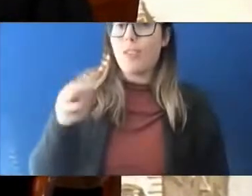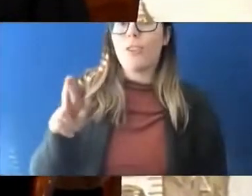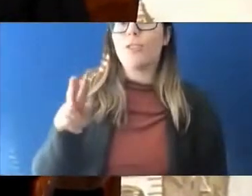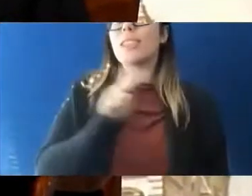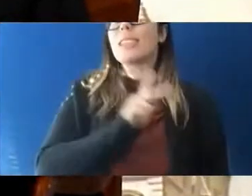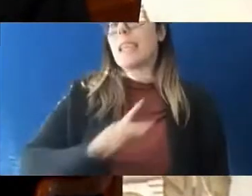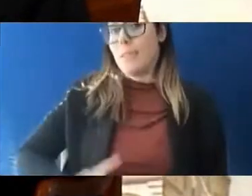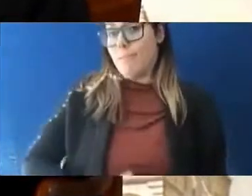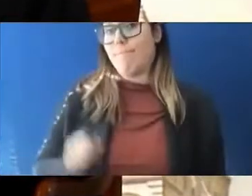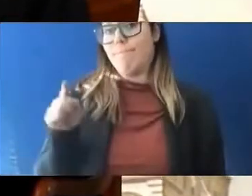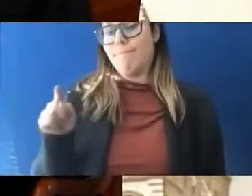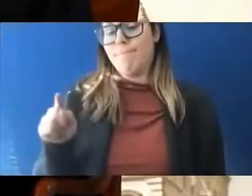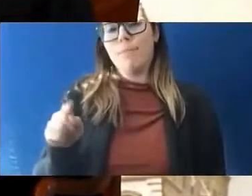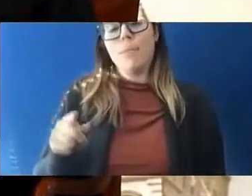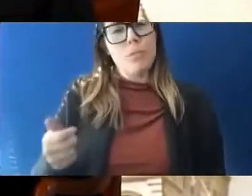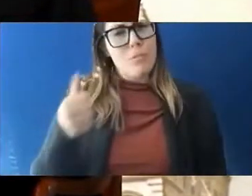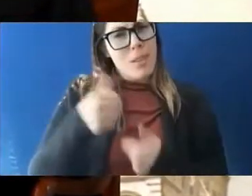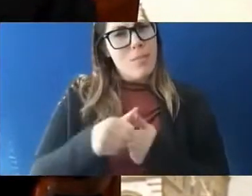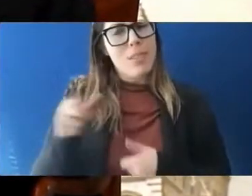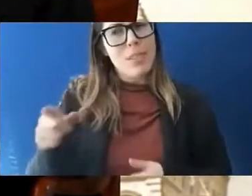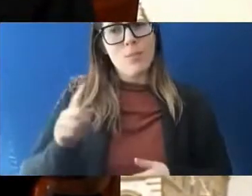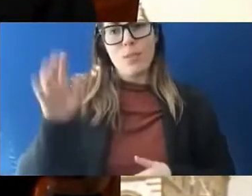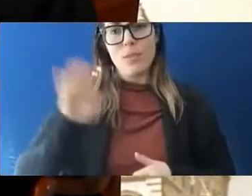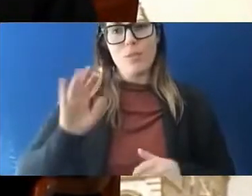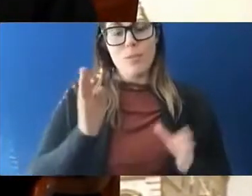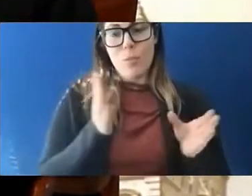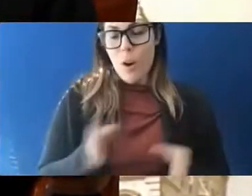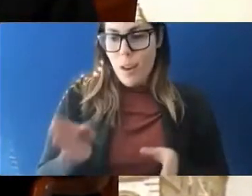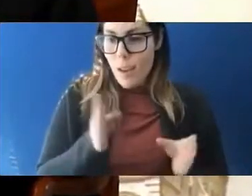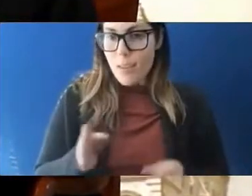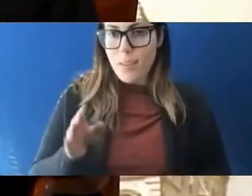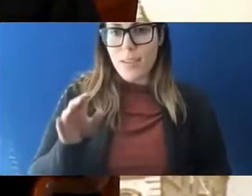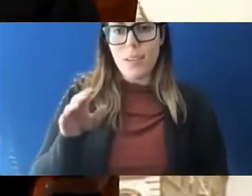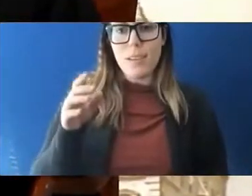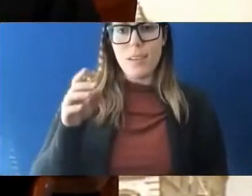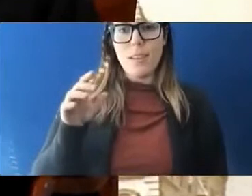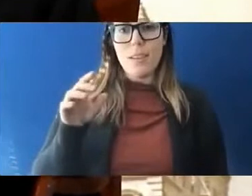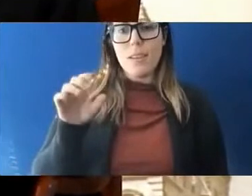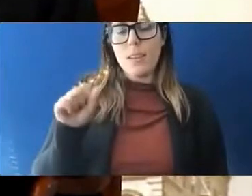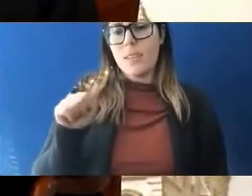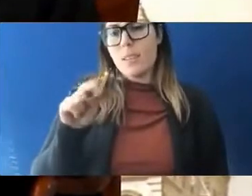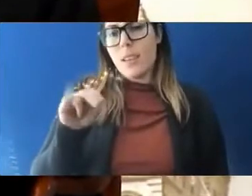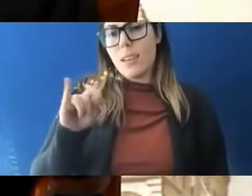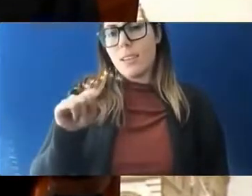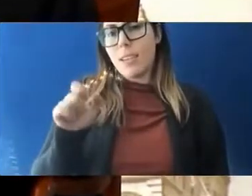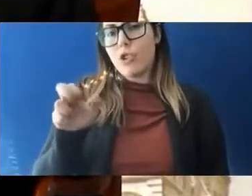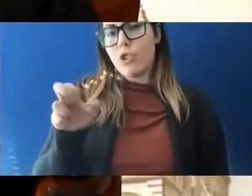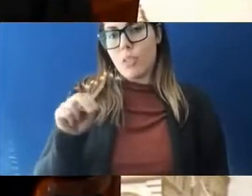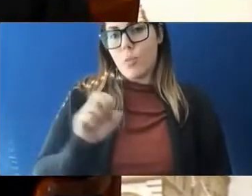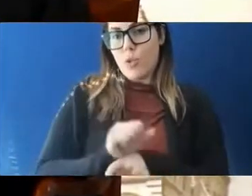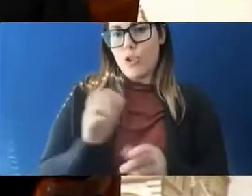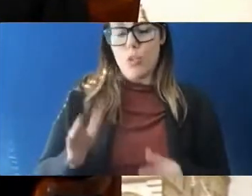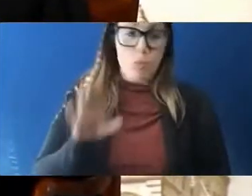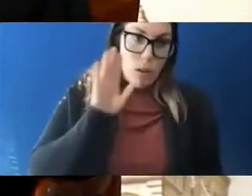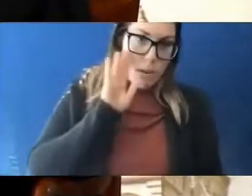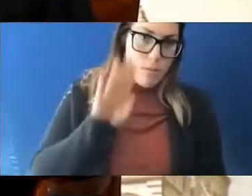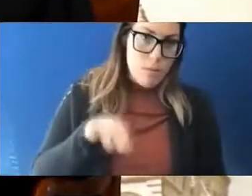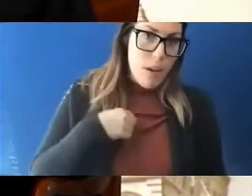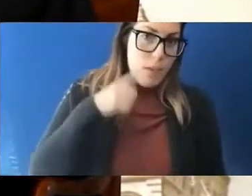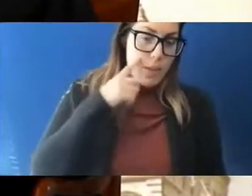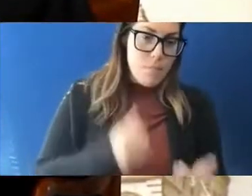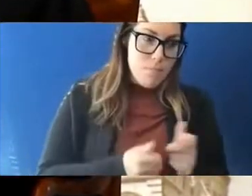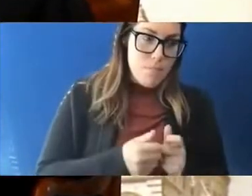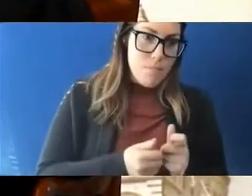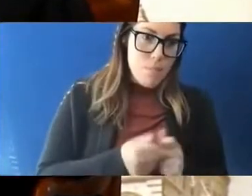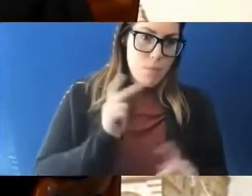King, remember, who was organizing the sanitation workers, who was, and I think, frankly, I think many of us do, that